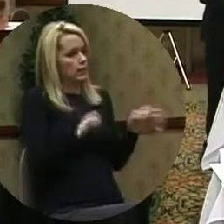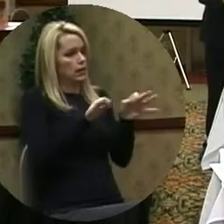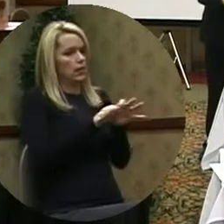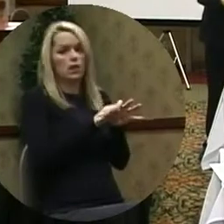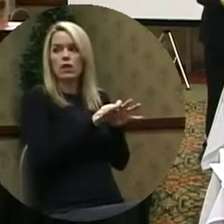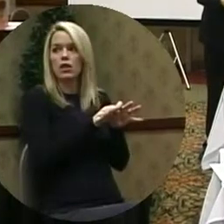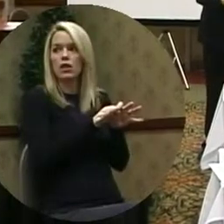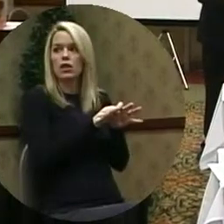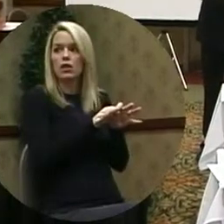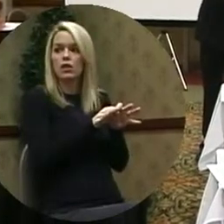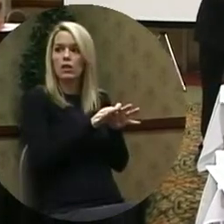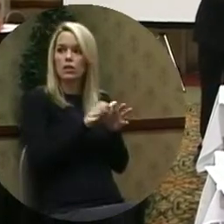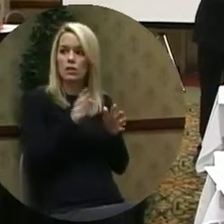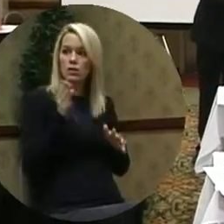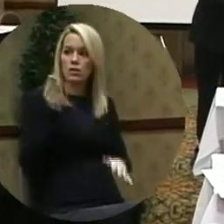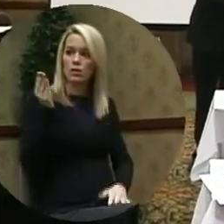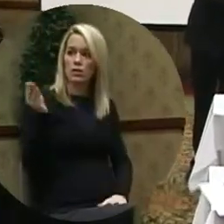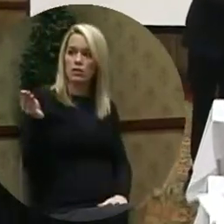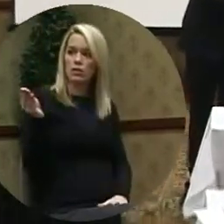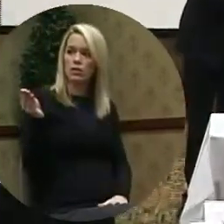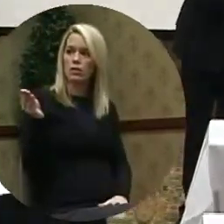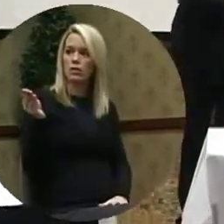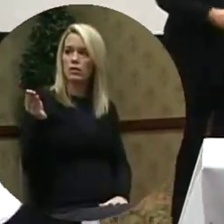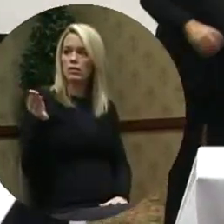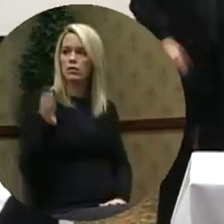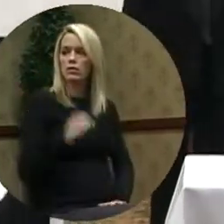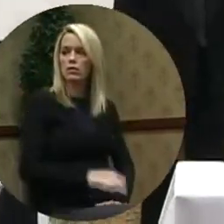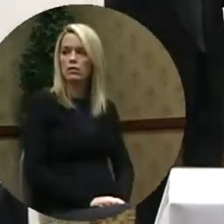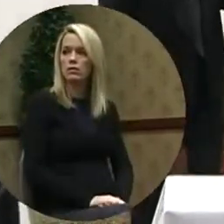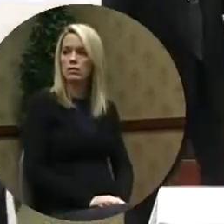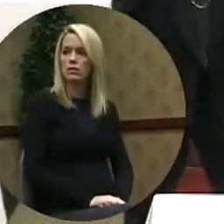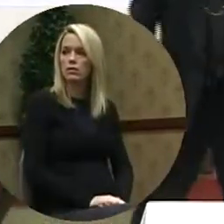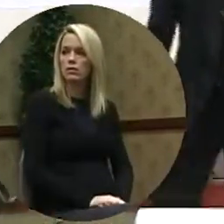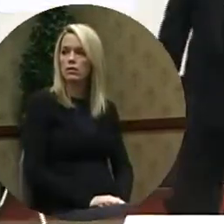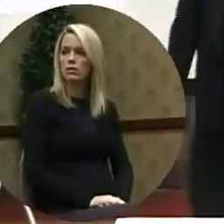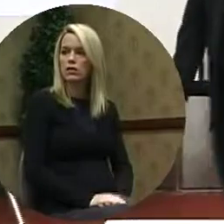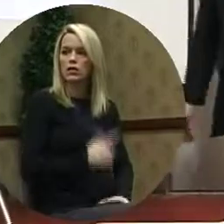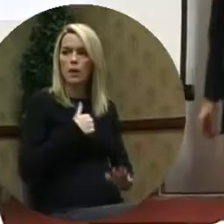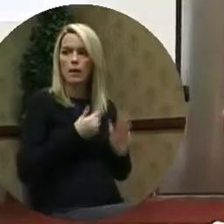this or you want me to? I can hold it. So just pull down here. Oh, okay.